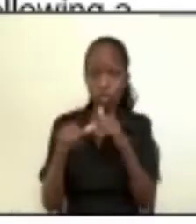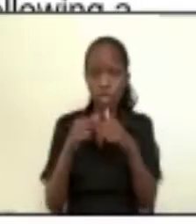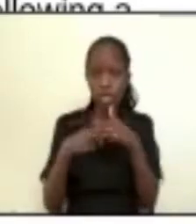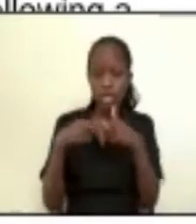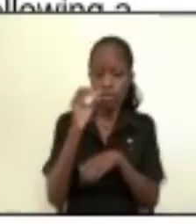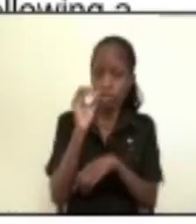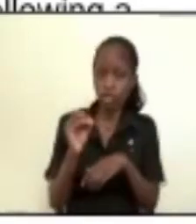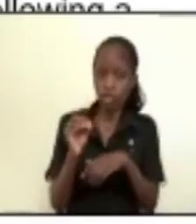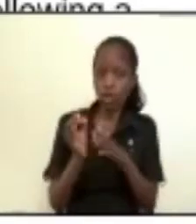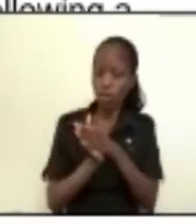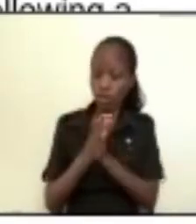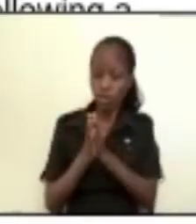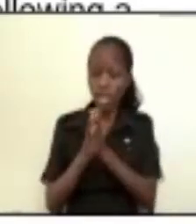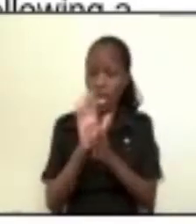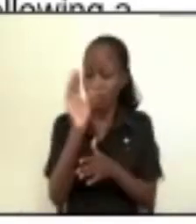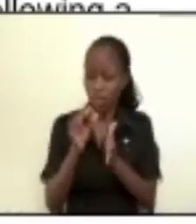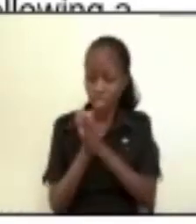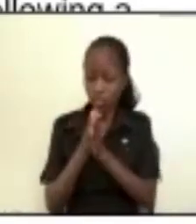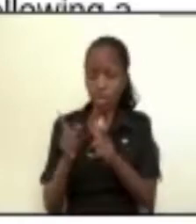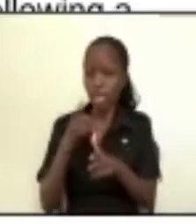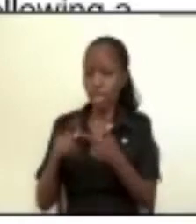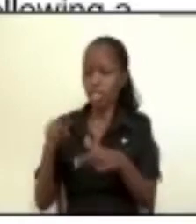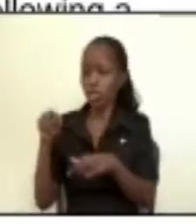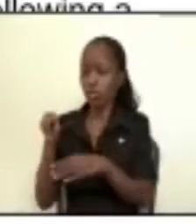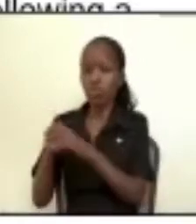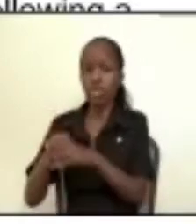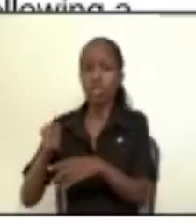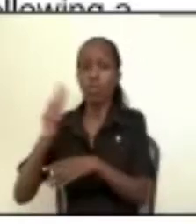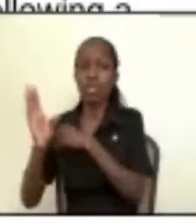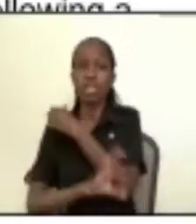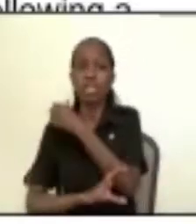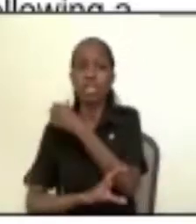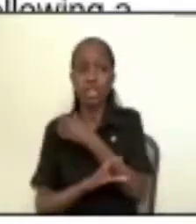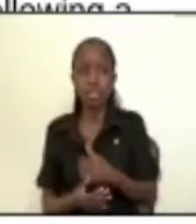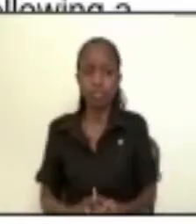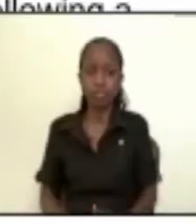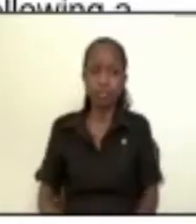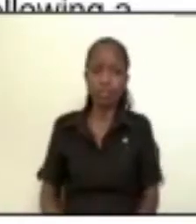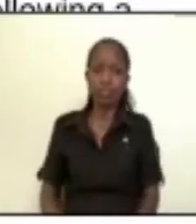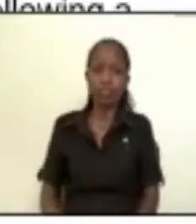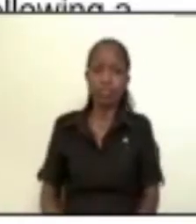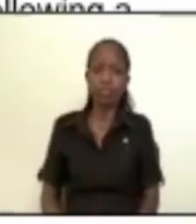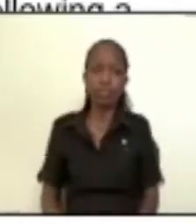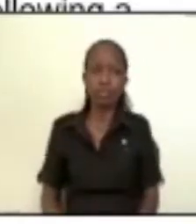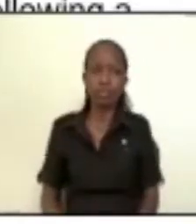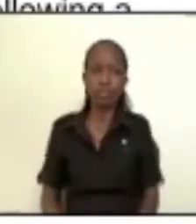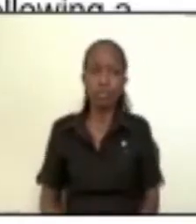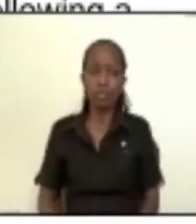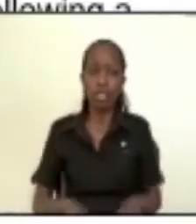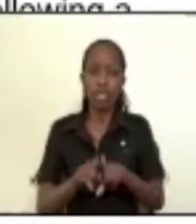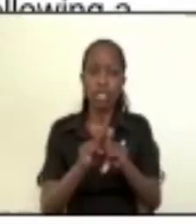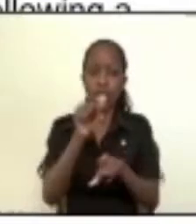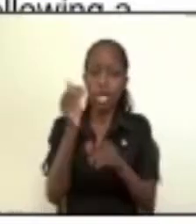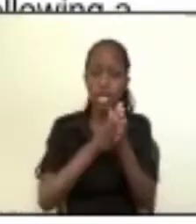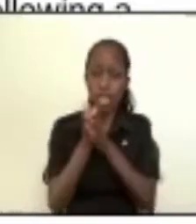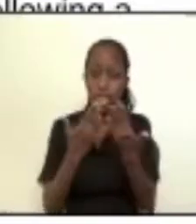of African coverage has to do with these Western countries when you look at it at the global scale. Also, another interesting fact